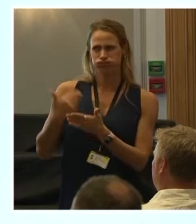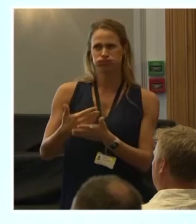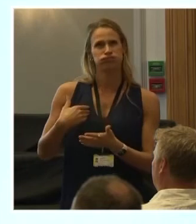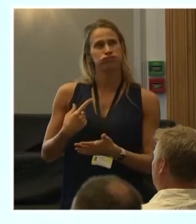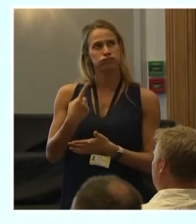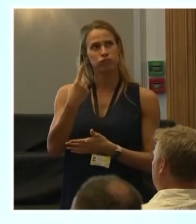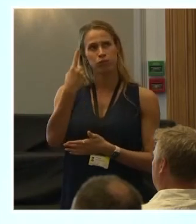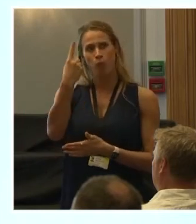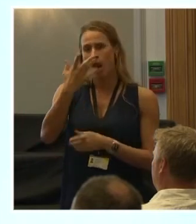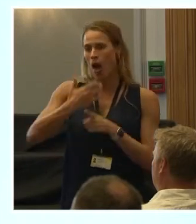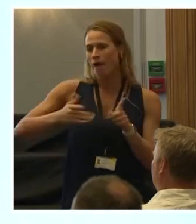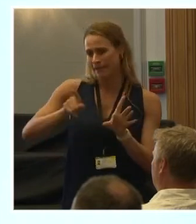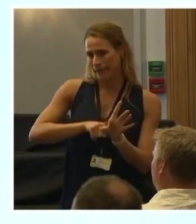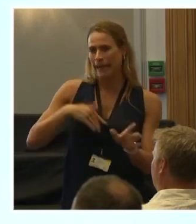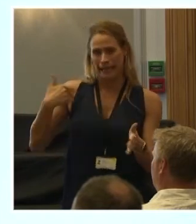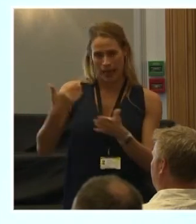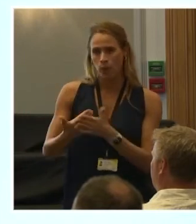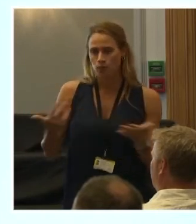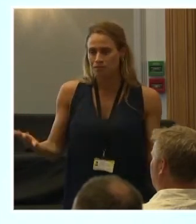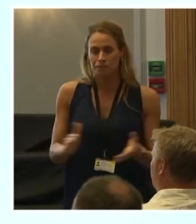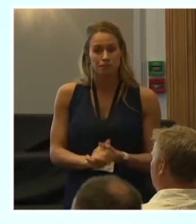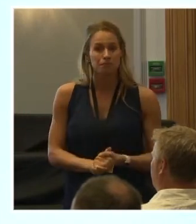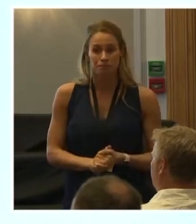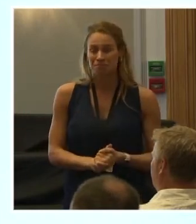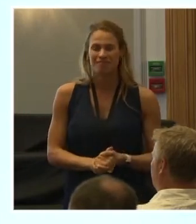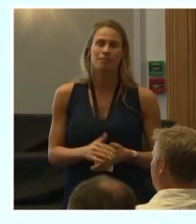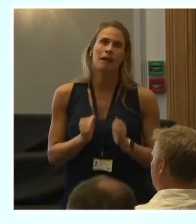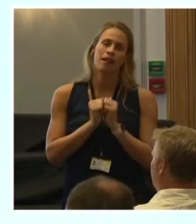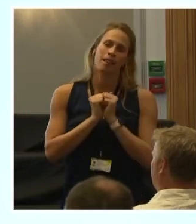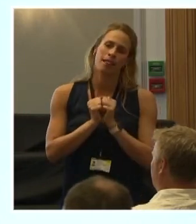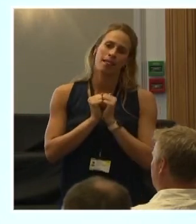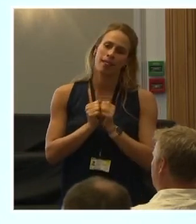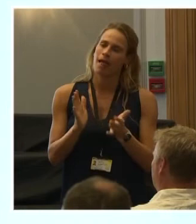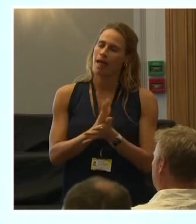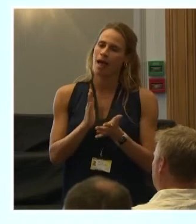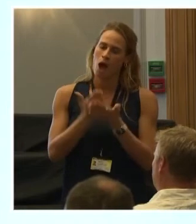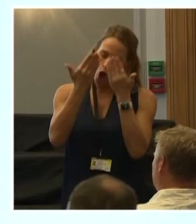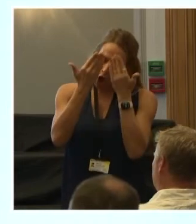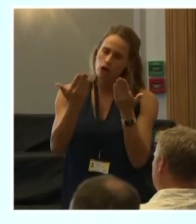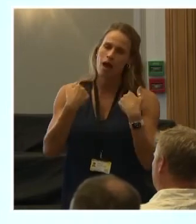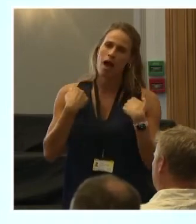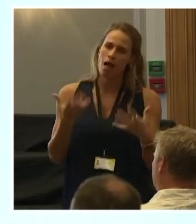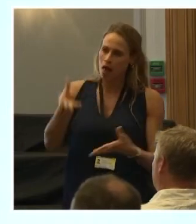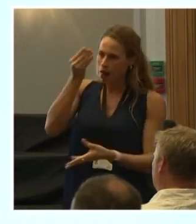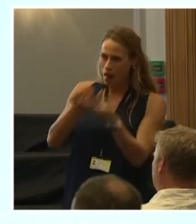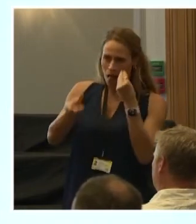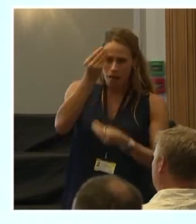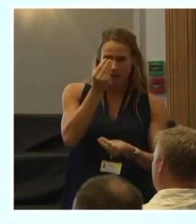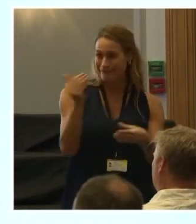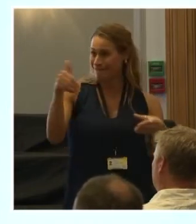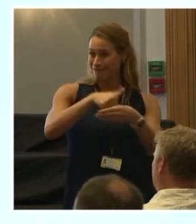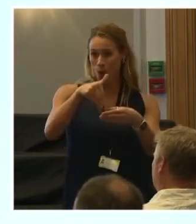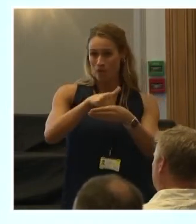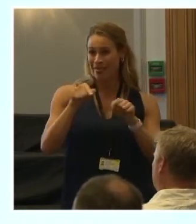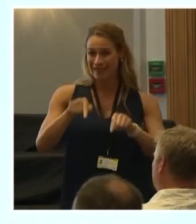year and a half now. And I have to say that it's been an absolute pleasure and an honour learning about and getting involved in the work of the